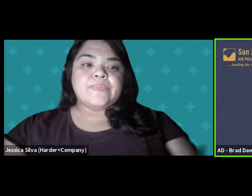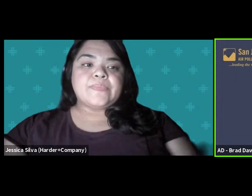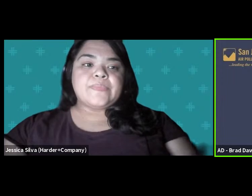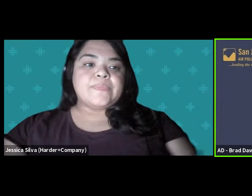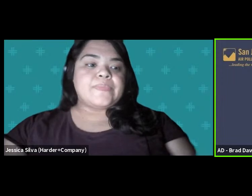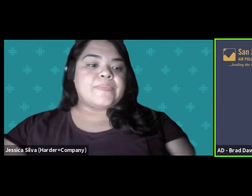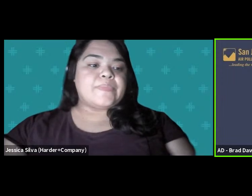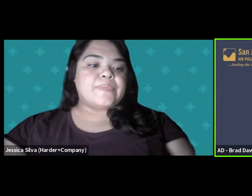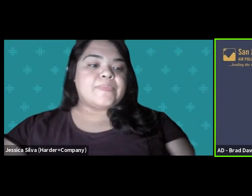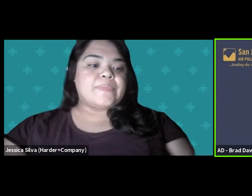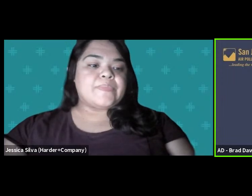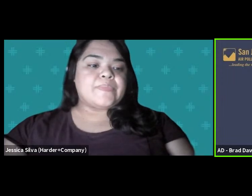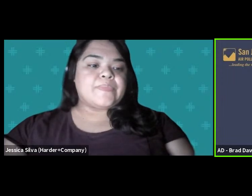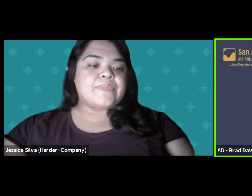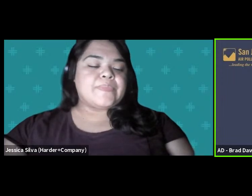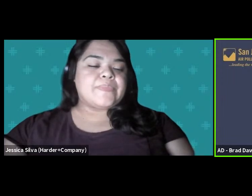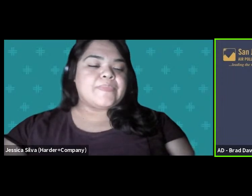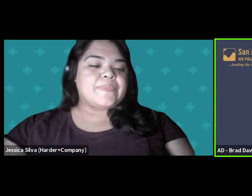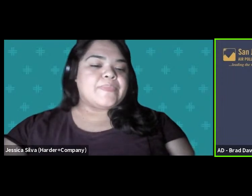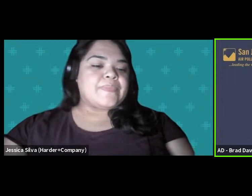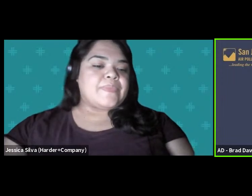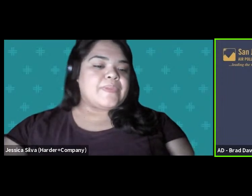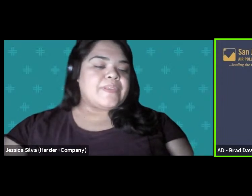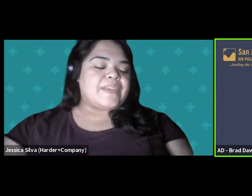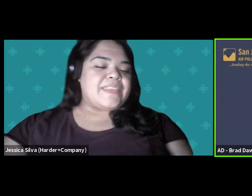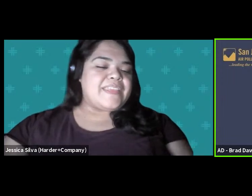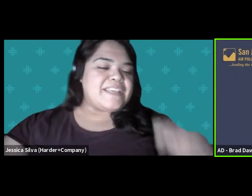So did you guys have a good Halloween?